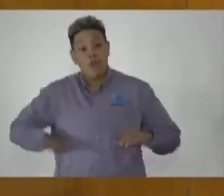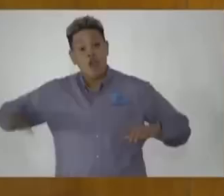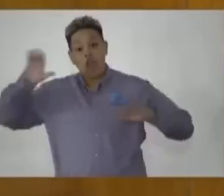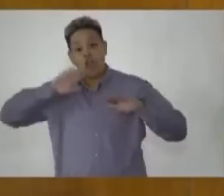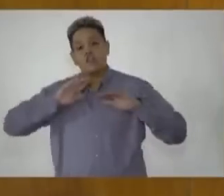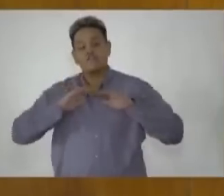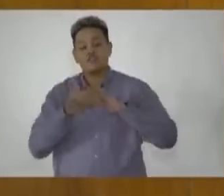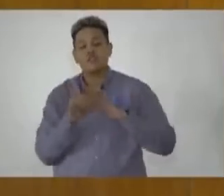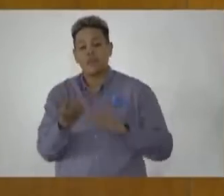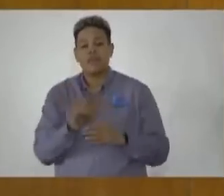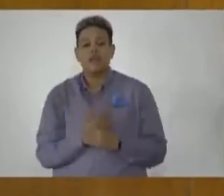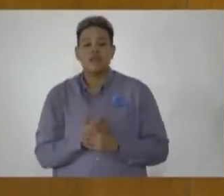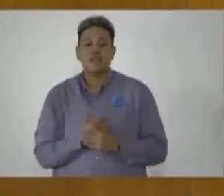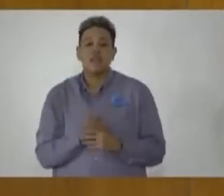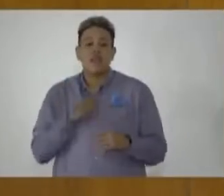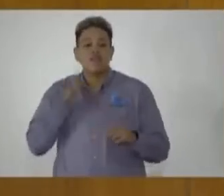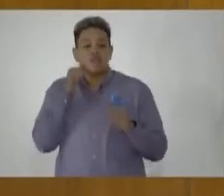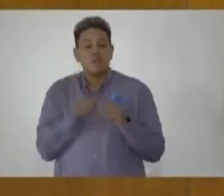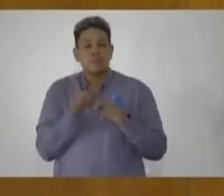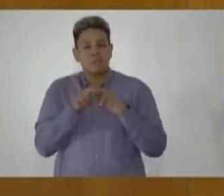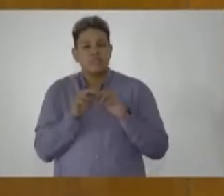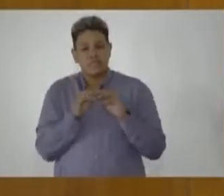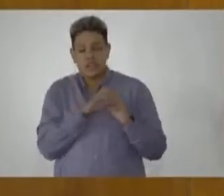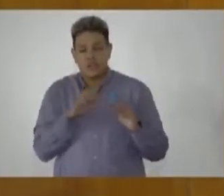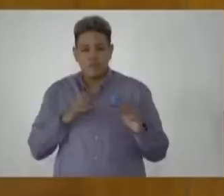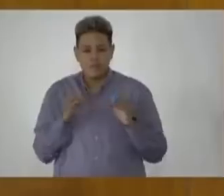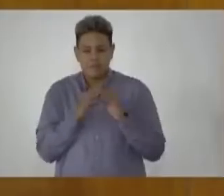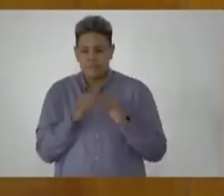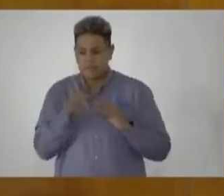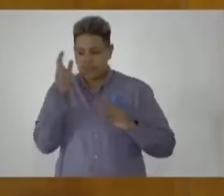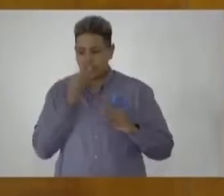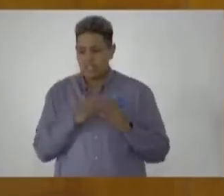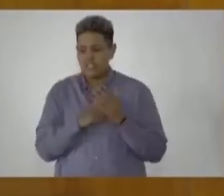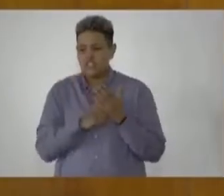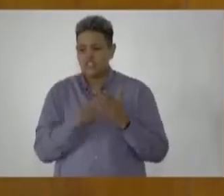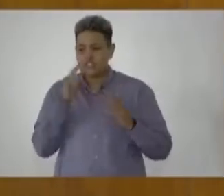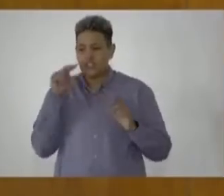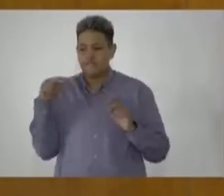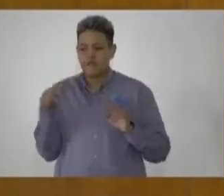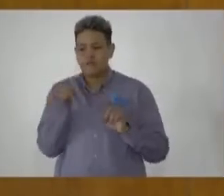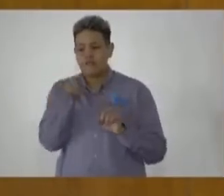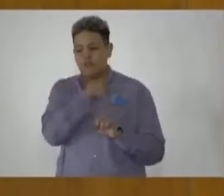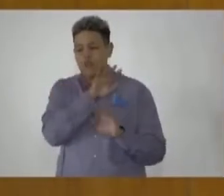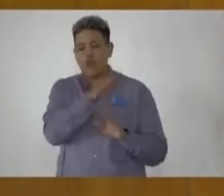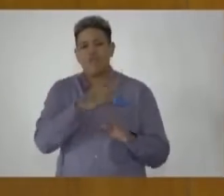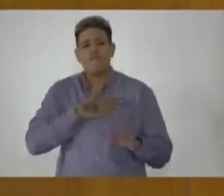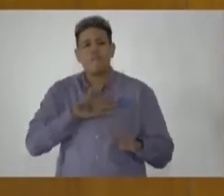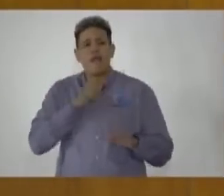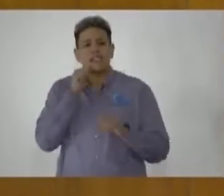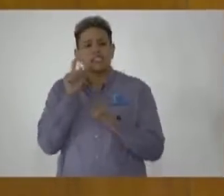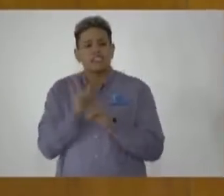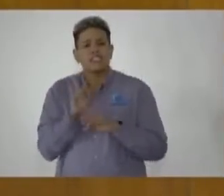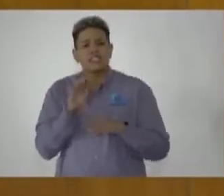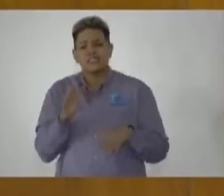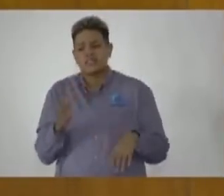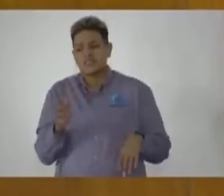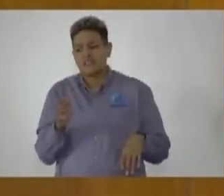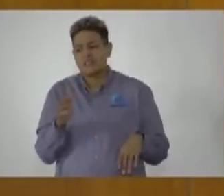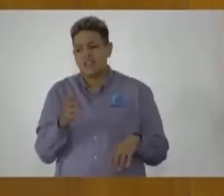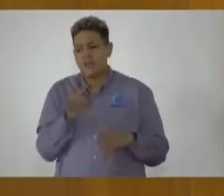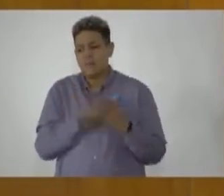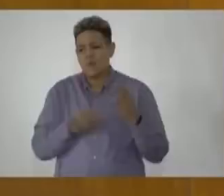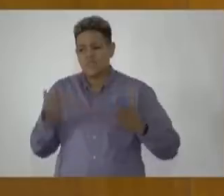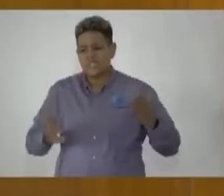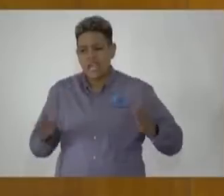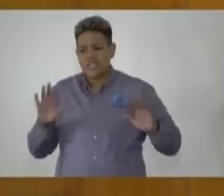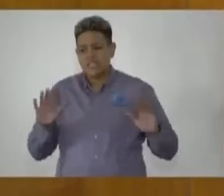Jamaica. But I remember sitting in the committee meetings and hearing the discussion and the views of my sisters on both